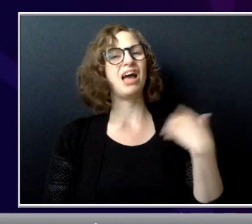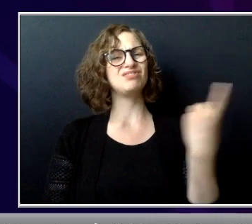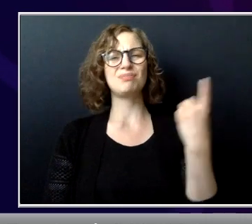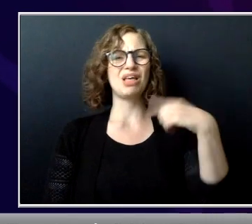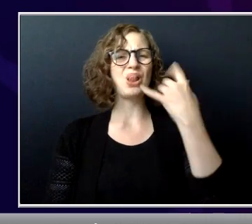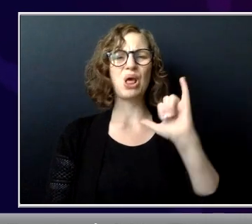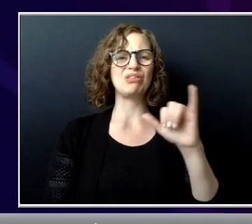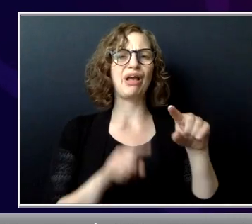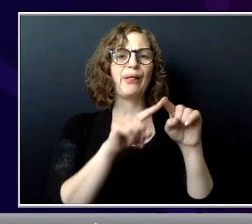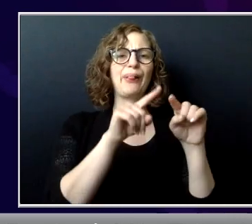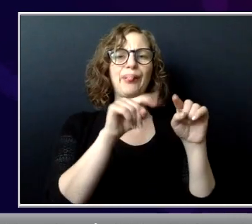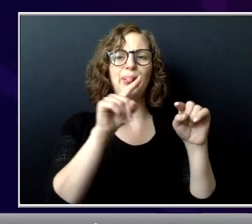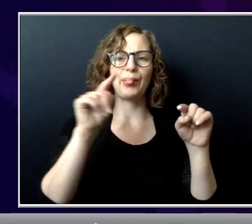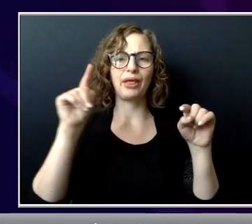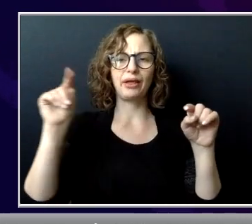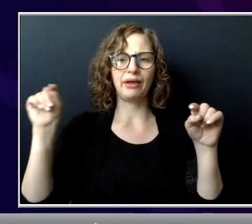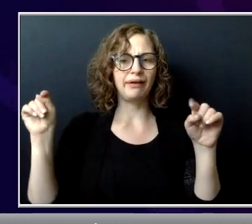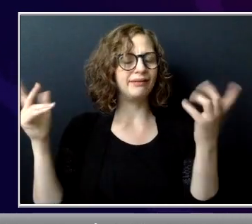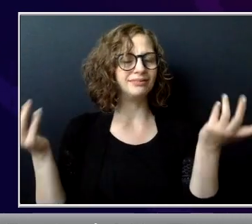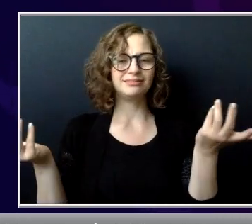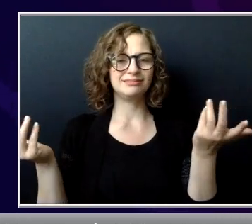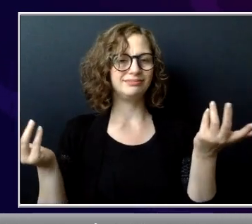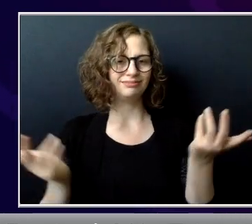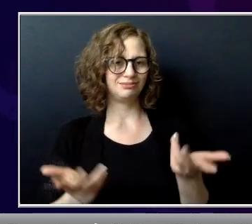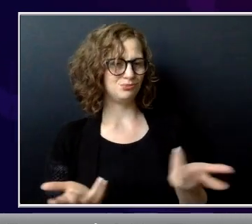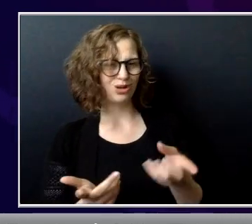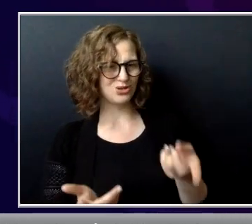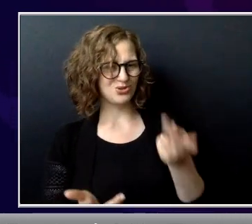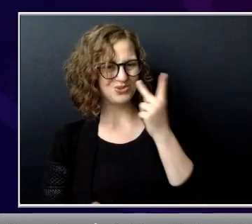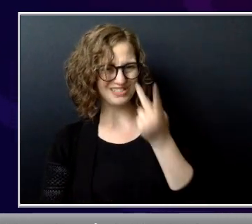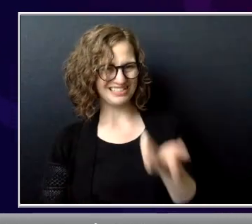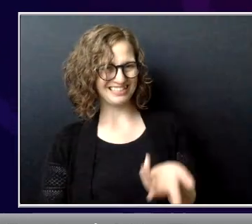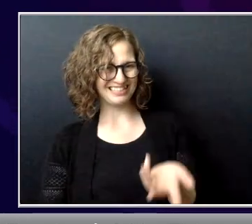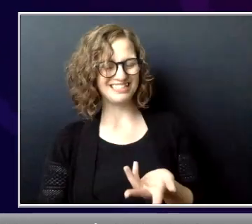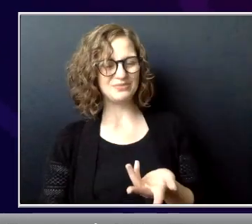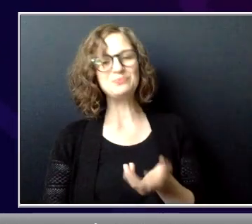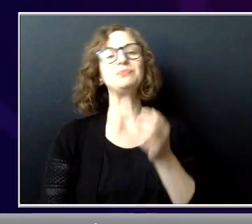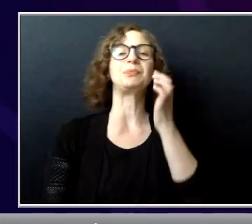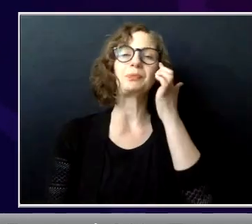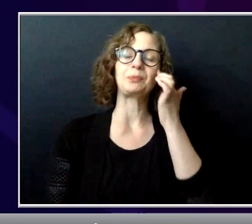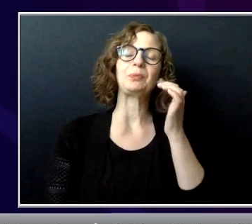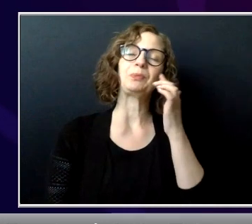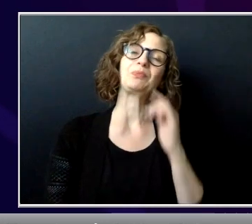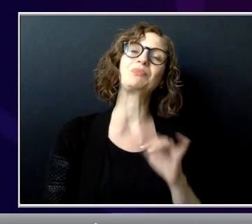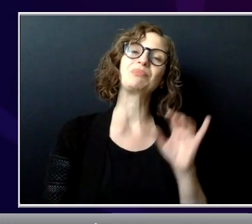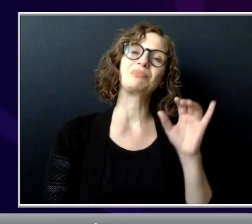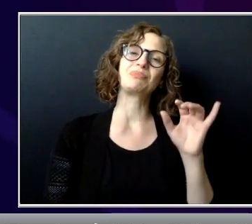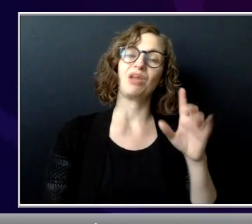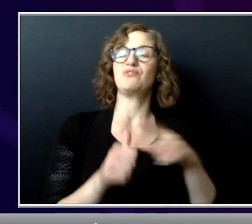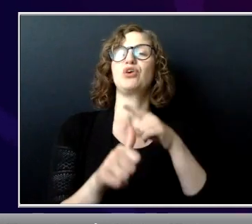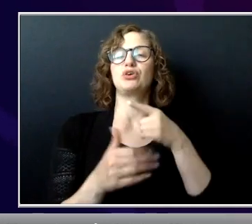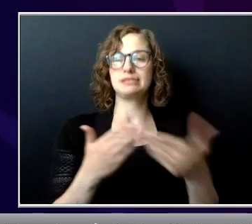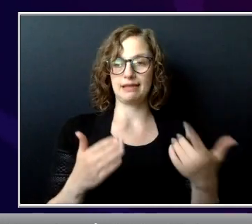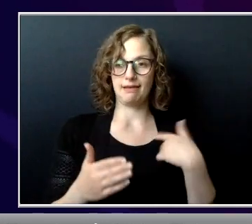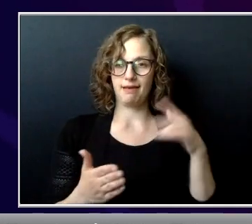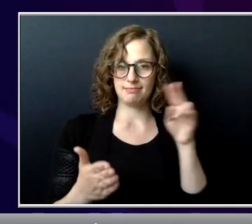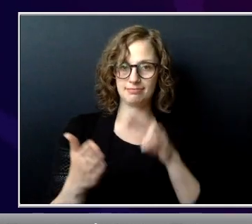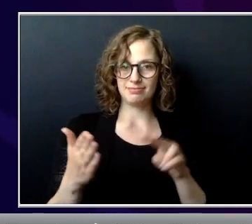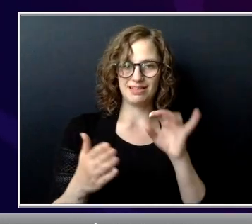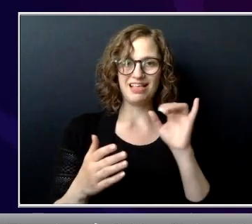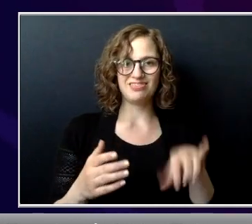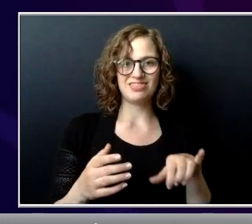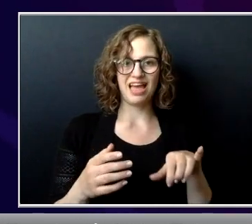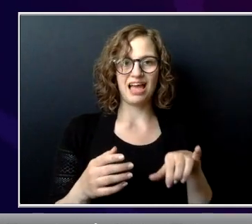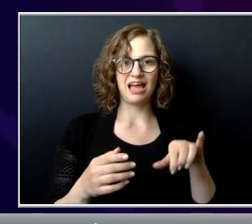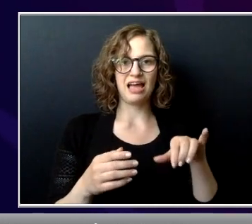us. Absolutely. What do you see when you look at this? What is it? Yeah, so the first thing I always look at is that sort of set of bars up at the top